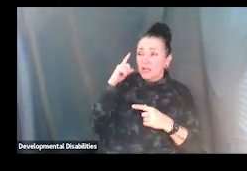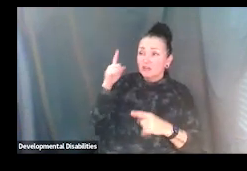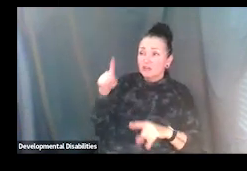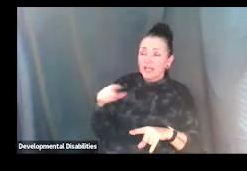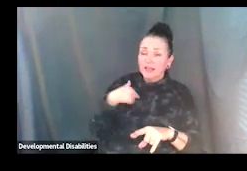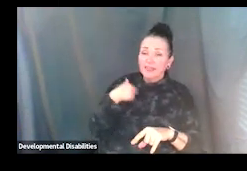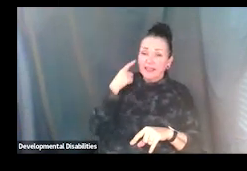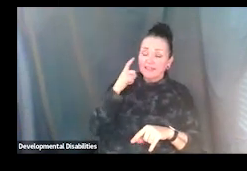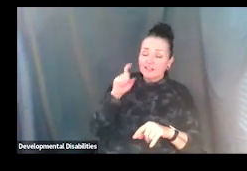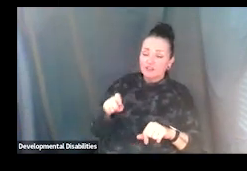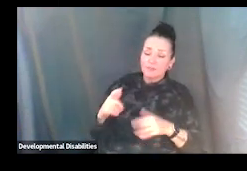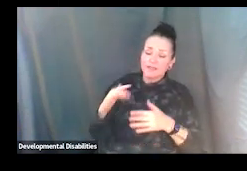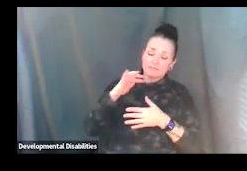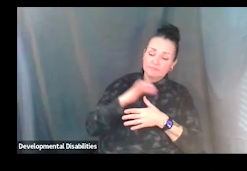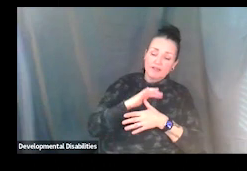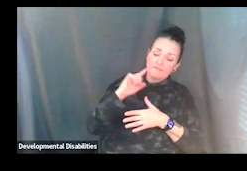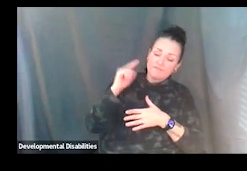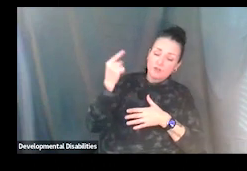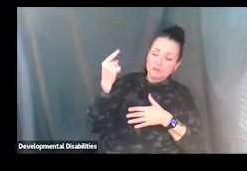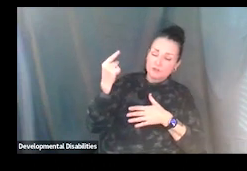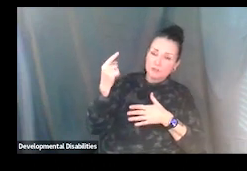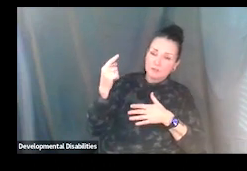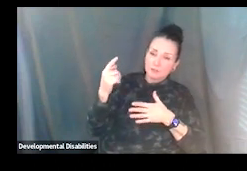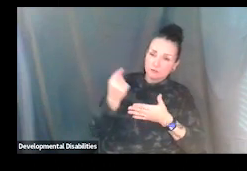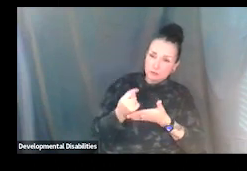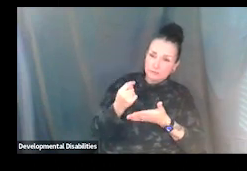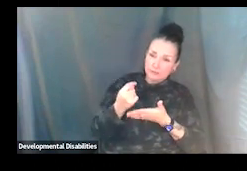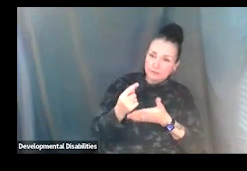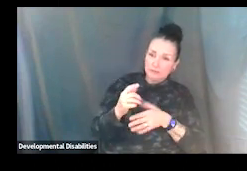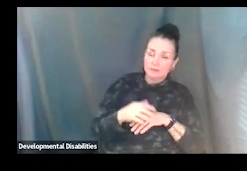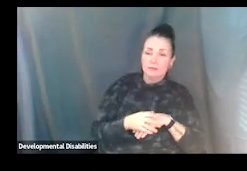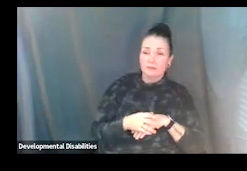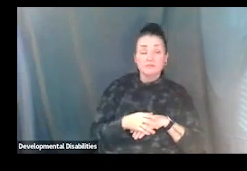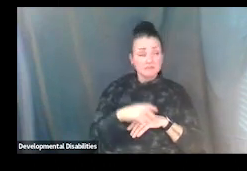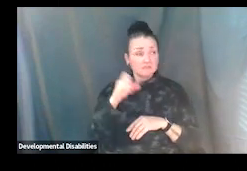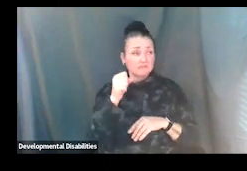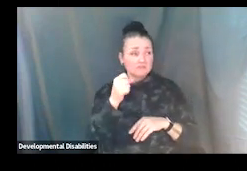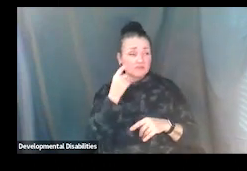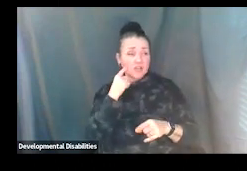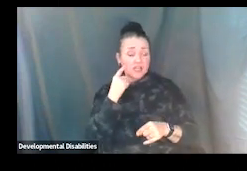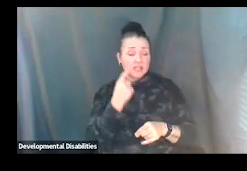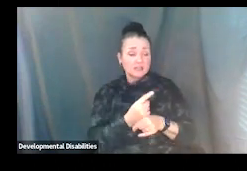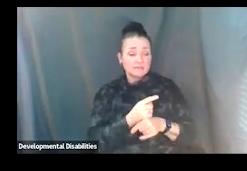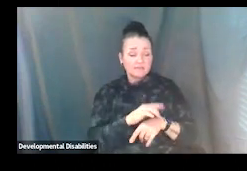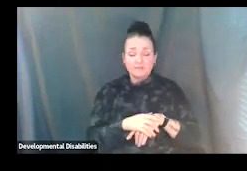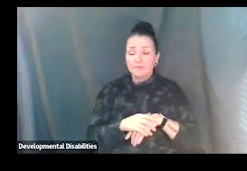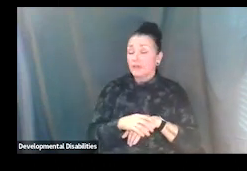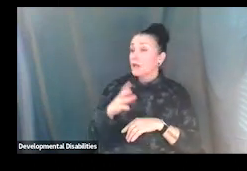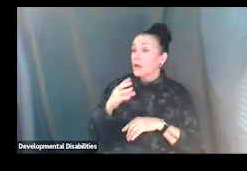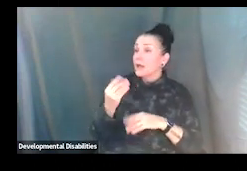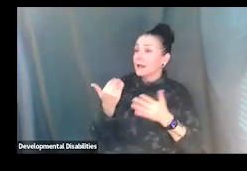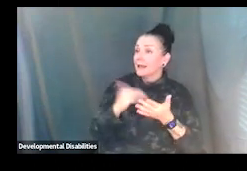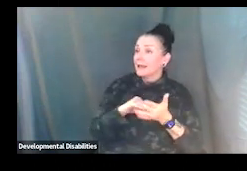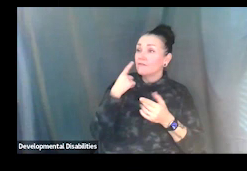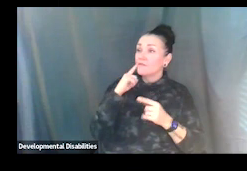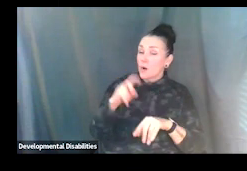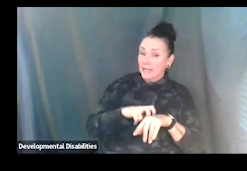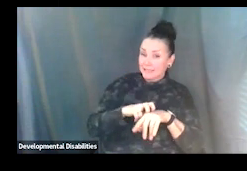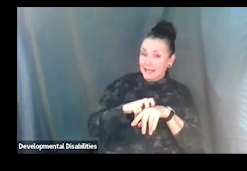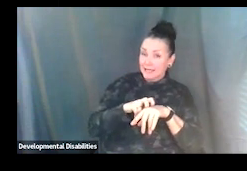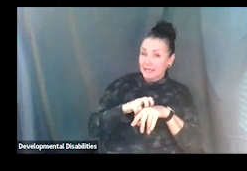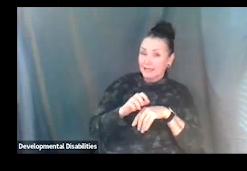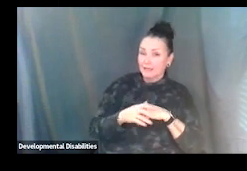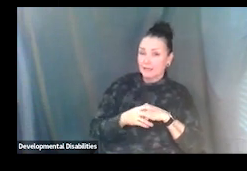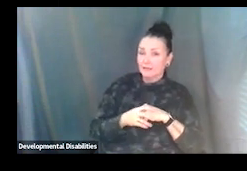And I wonder sometimes, and I think it's the same with people with anxiety, and that's the other reason to start with behavioral sort of CBT first, is if we're talking about a 6-year-old or